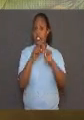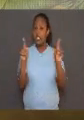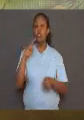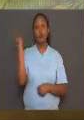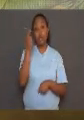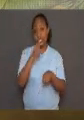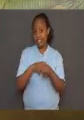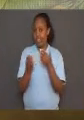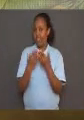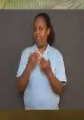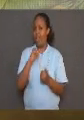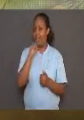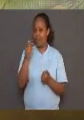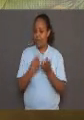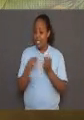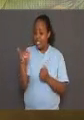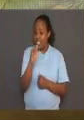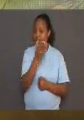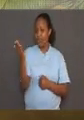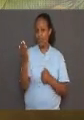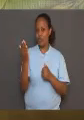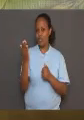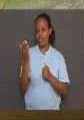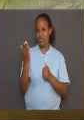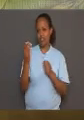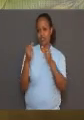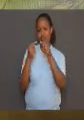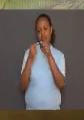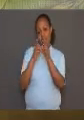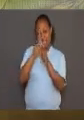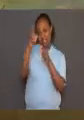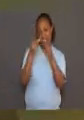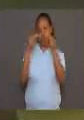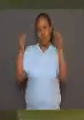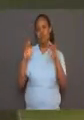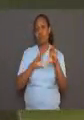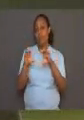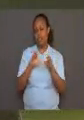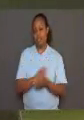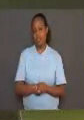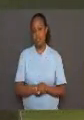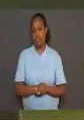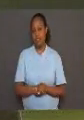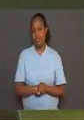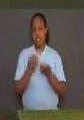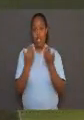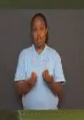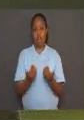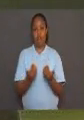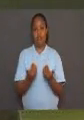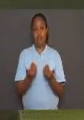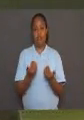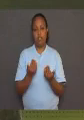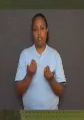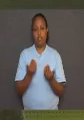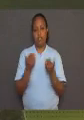always easy to confront injustice directly. Let us now turn